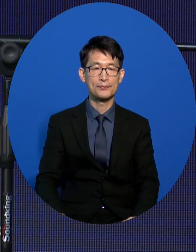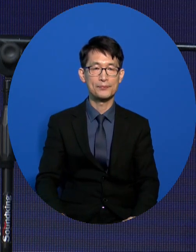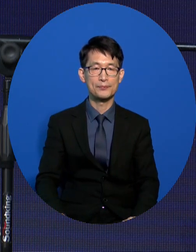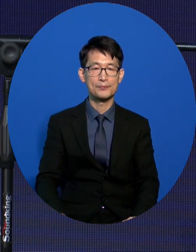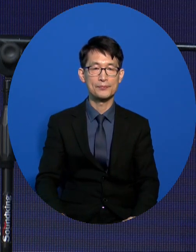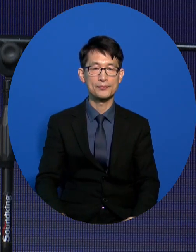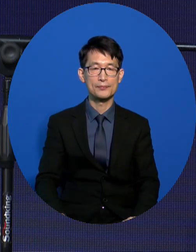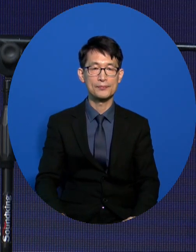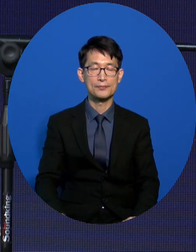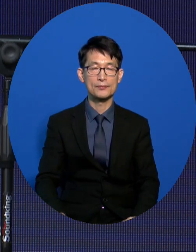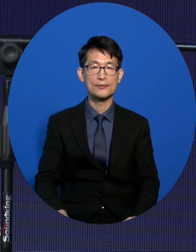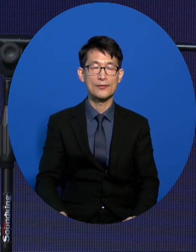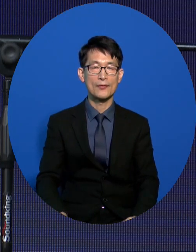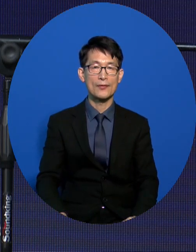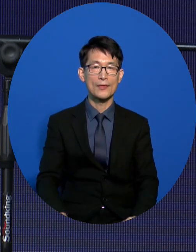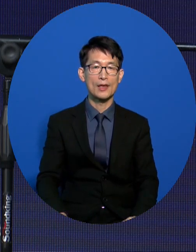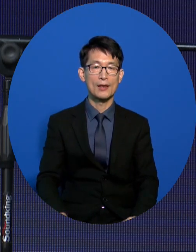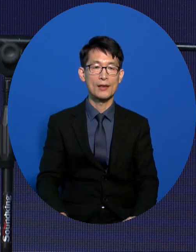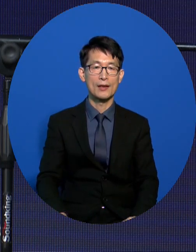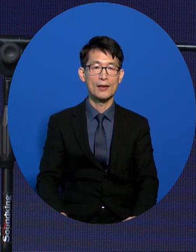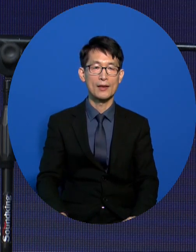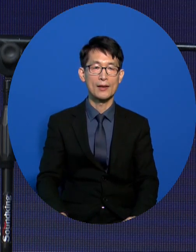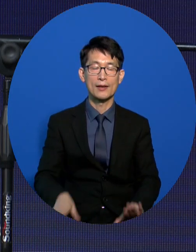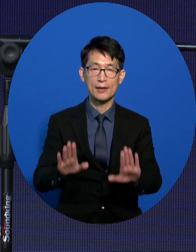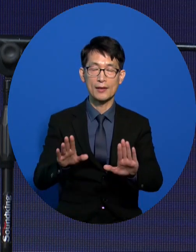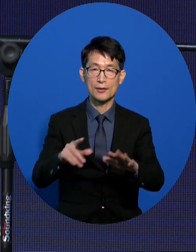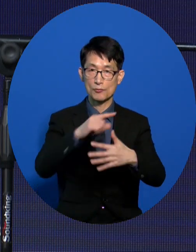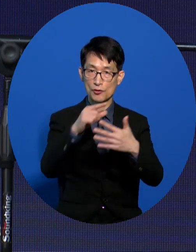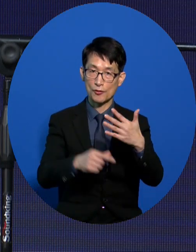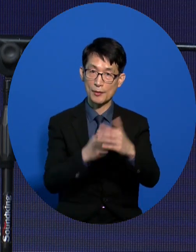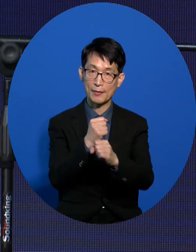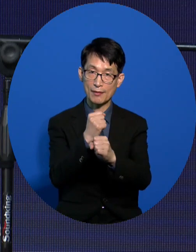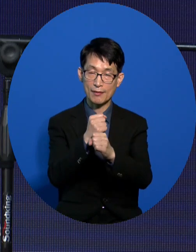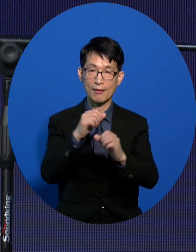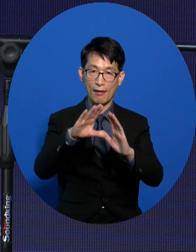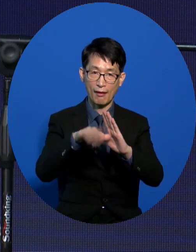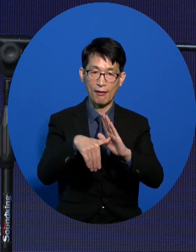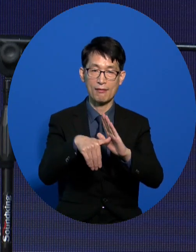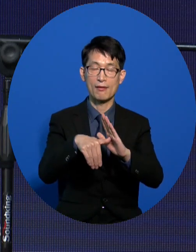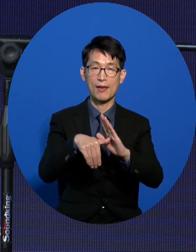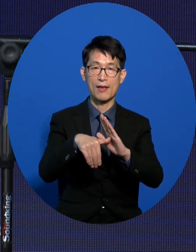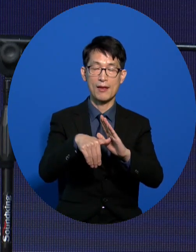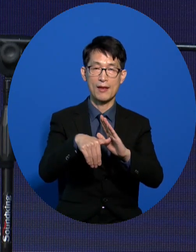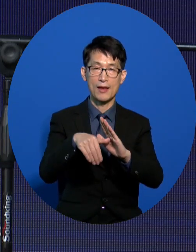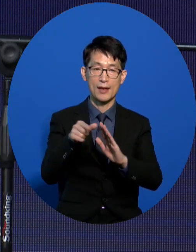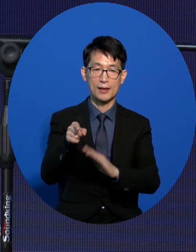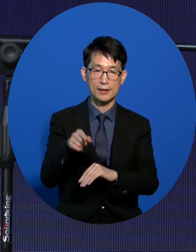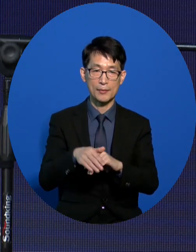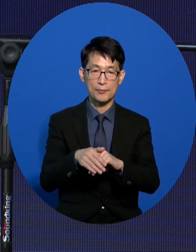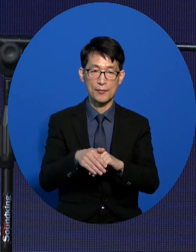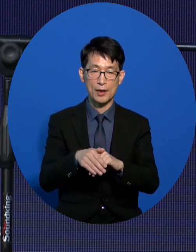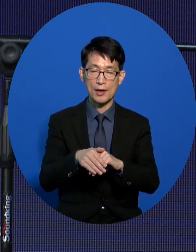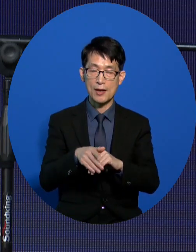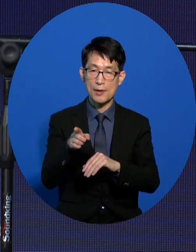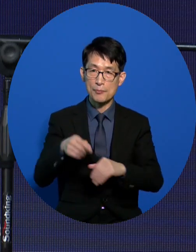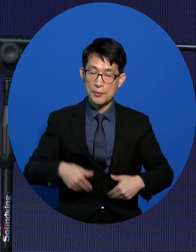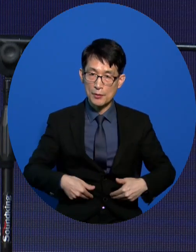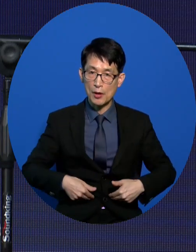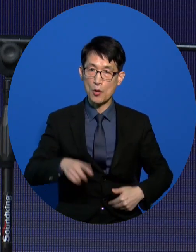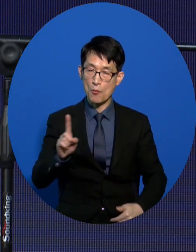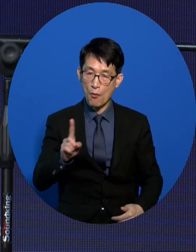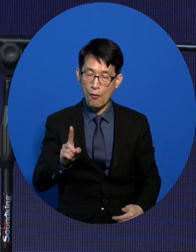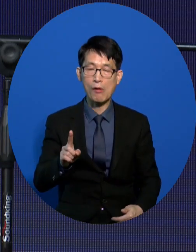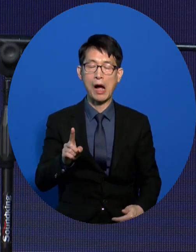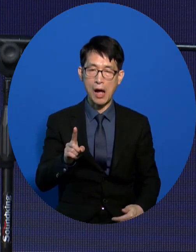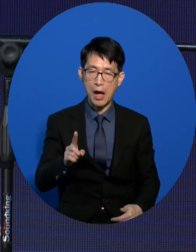For those who are developing the policies, when you are developing such programs, please work